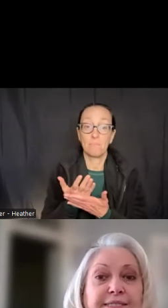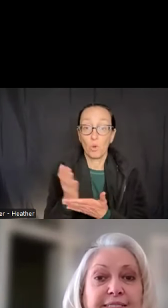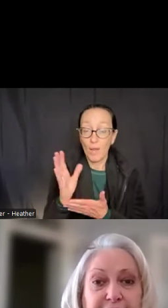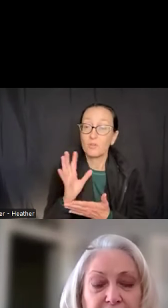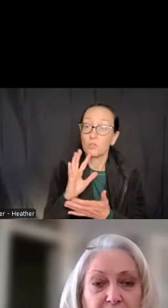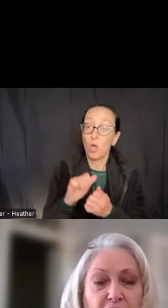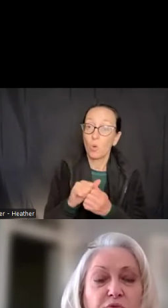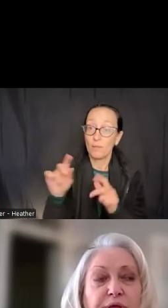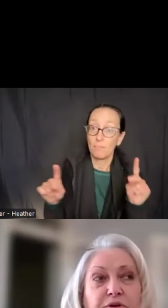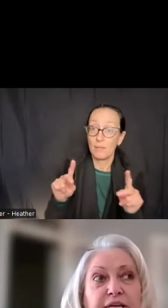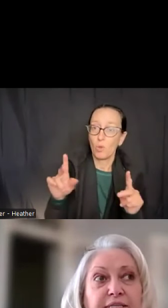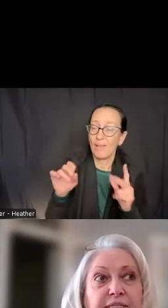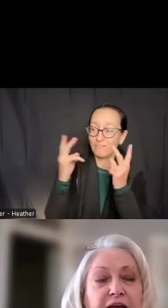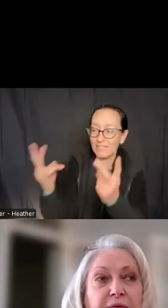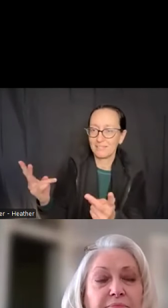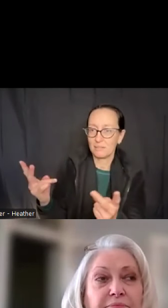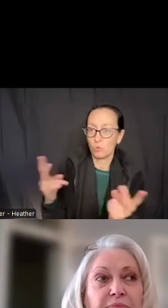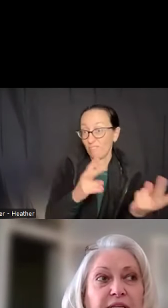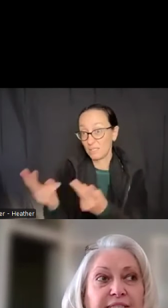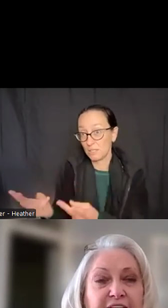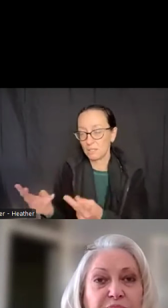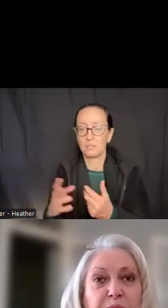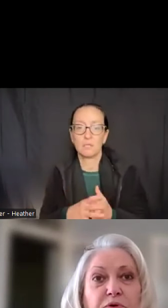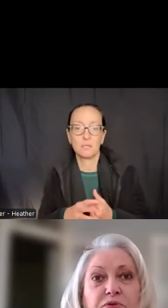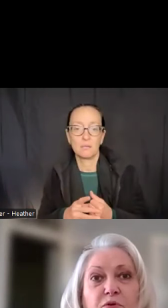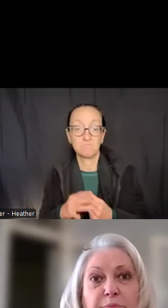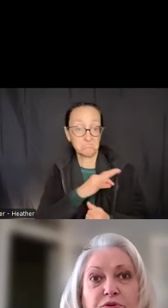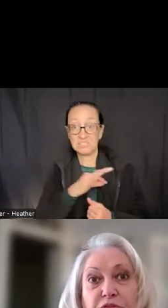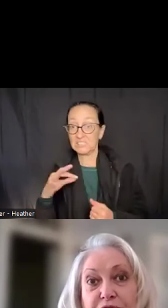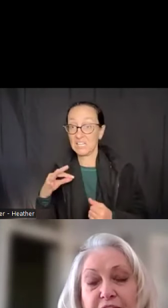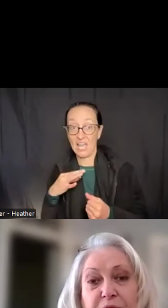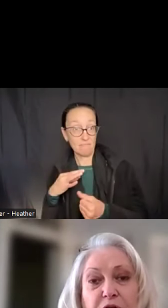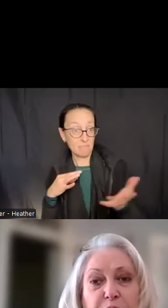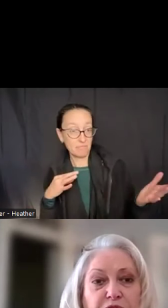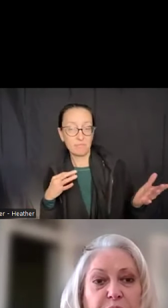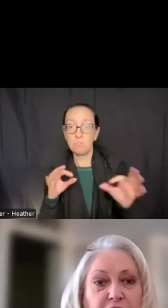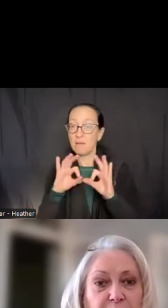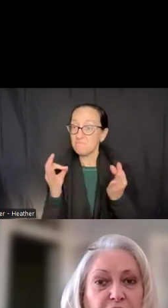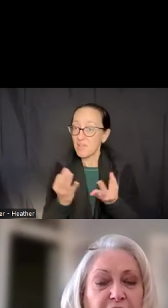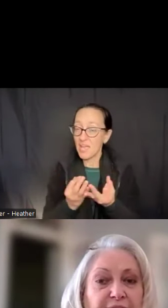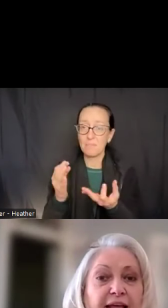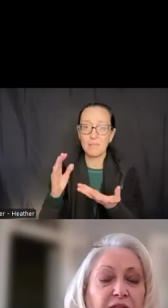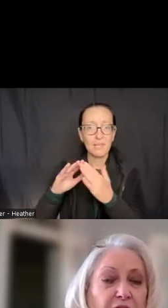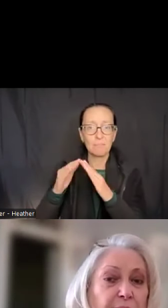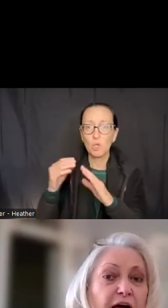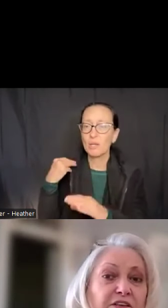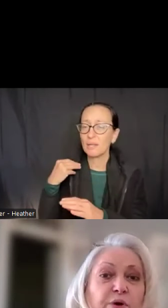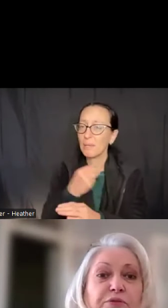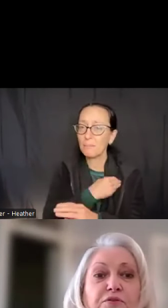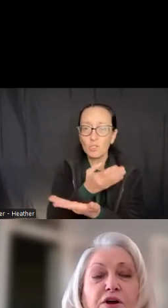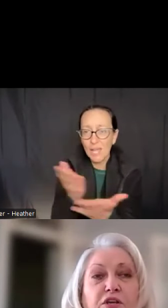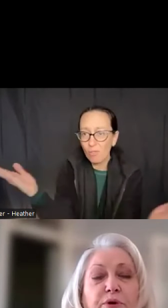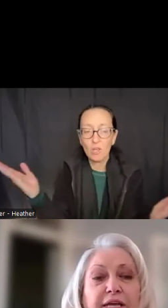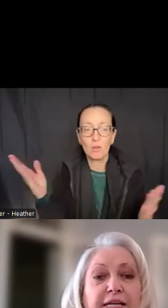to people and see them, whether it's staff members or members of your family or people from the community. And that